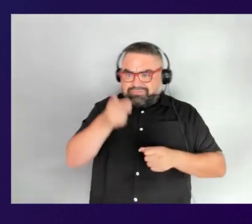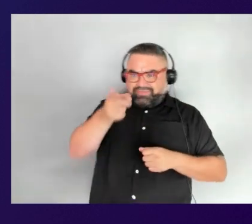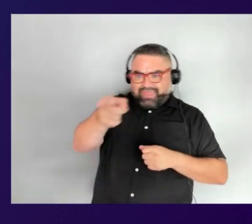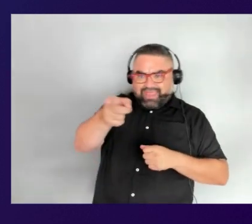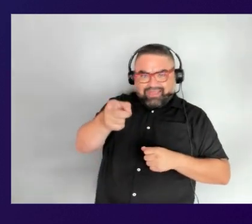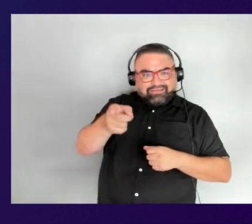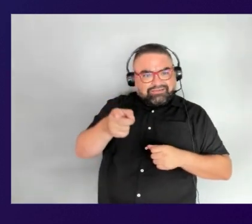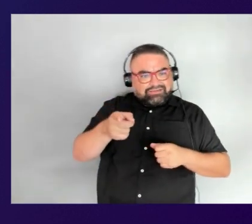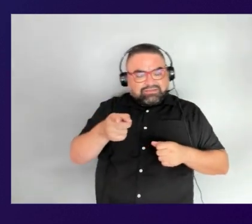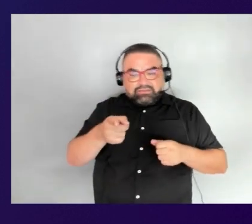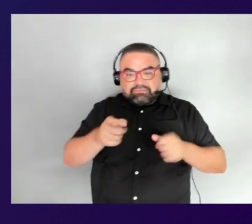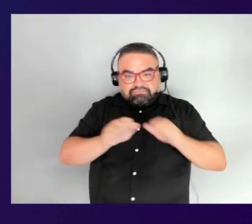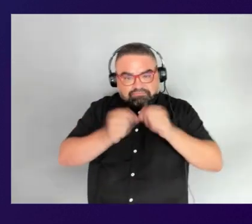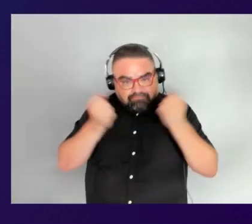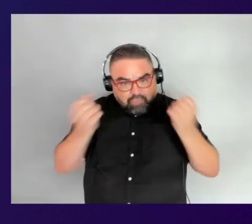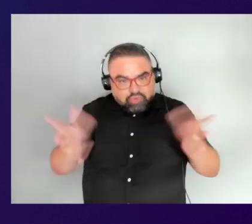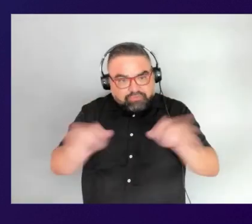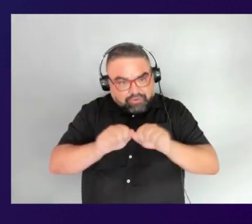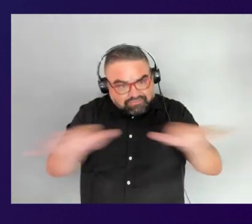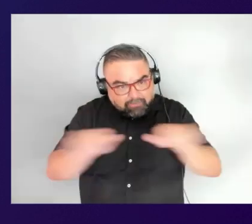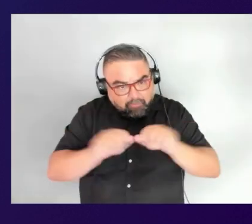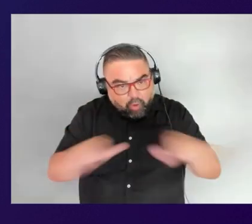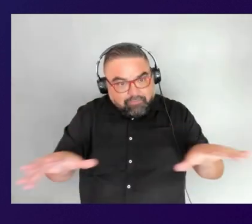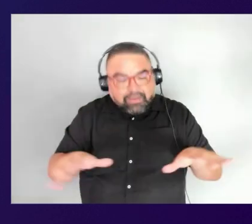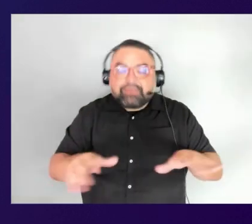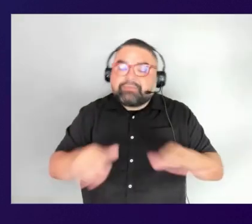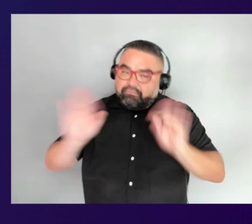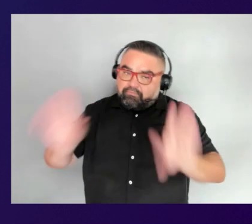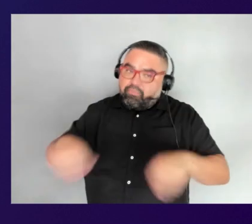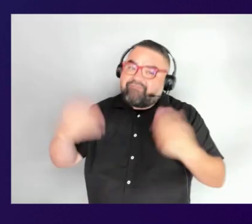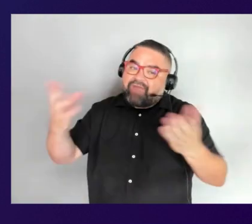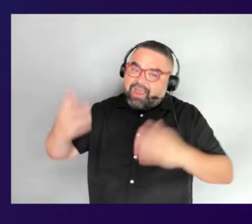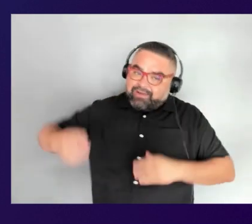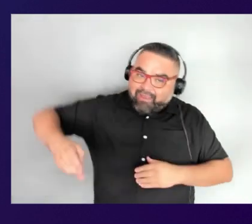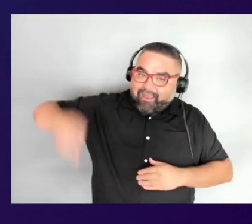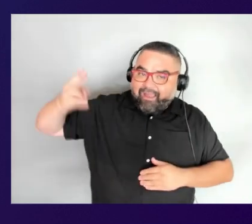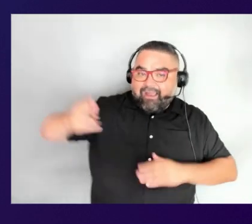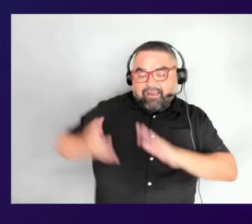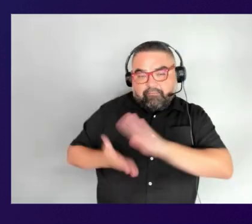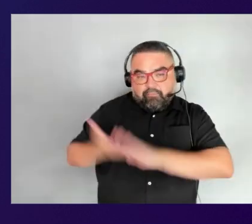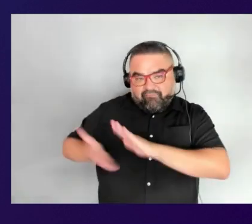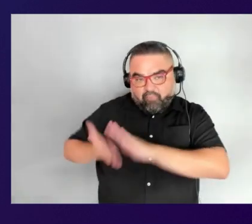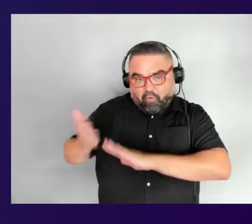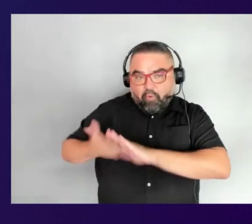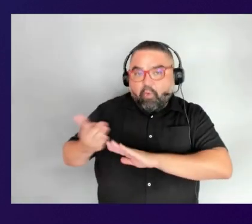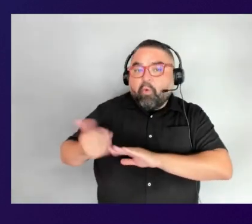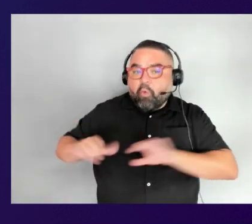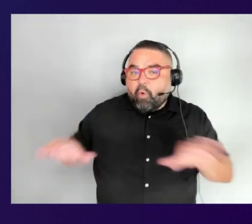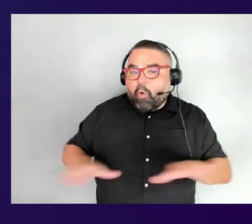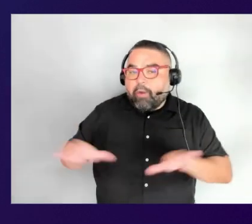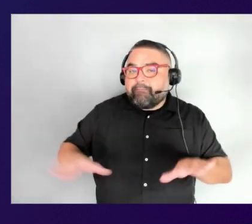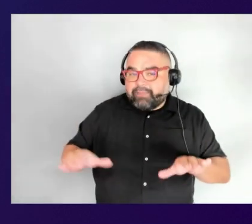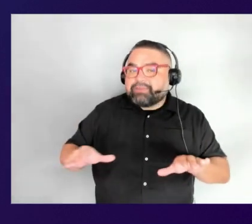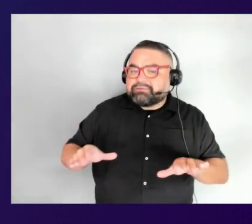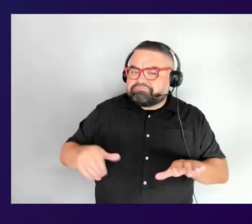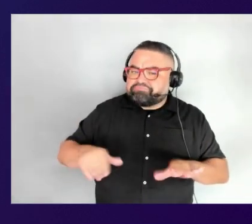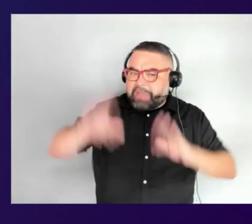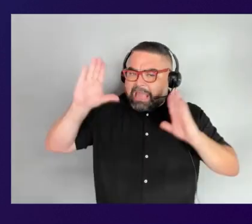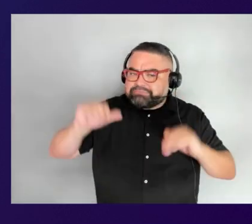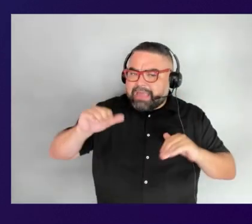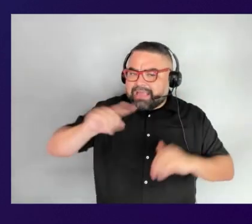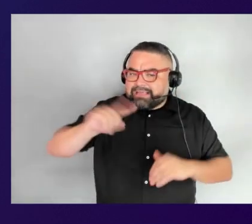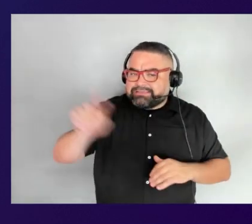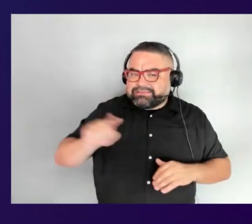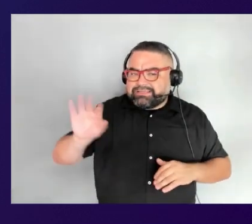customers the high performance and the capabilities that customers love about OpenZFS, but in a deployment option that